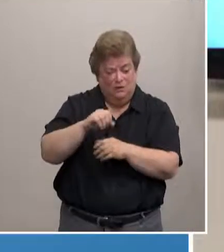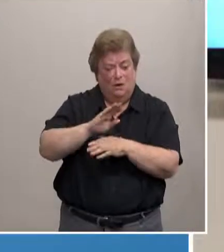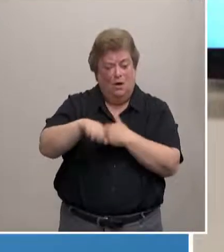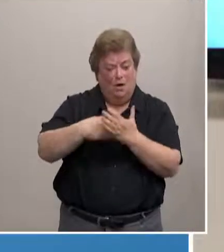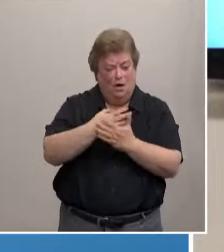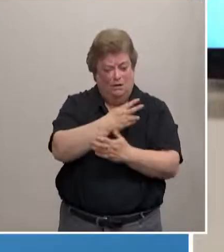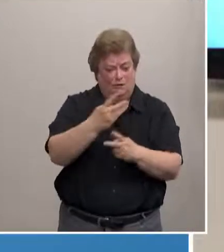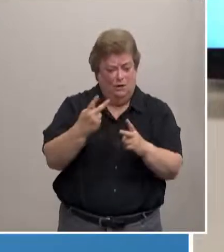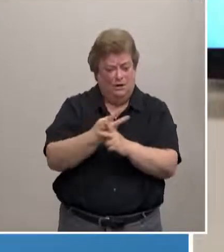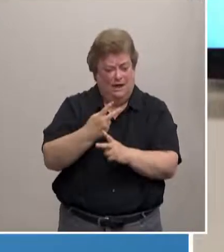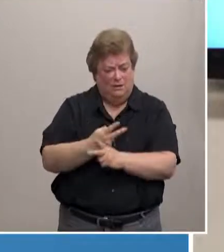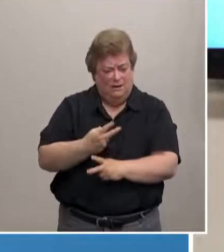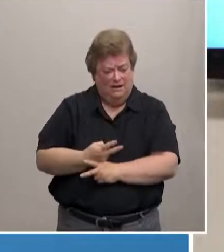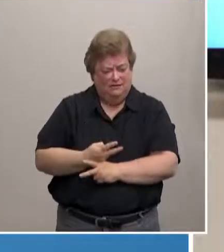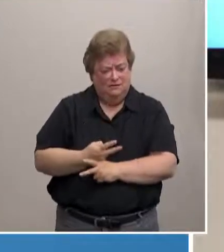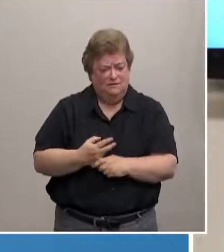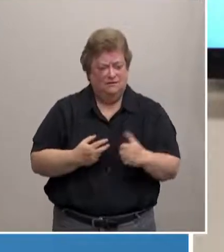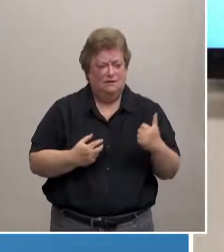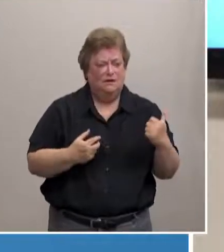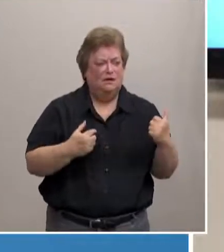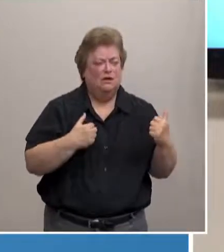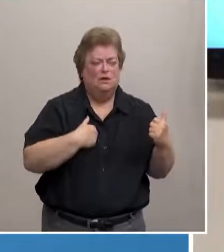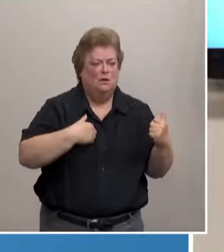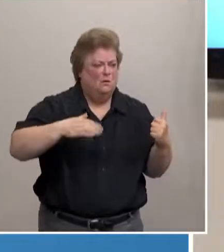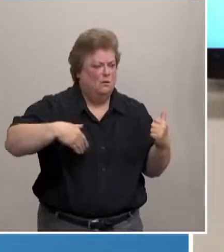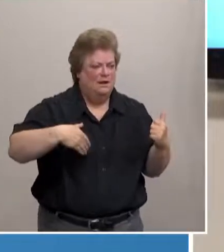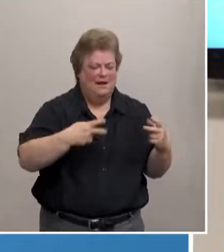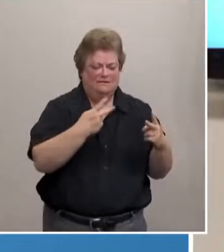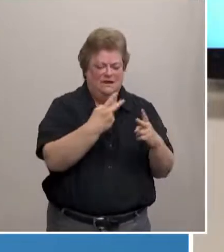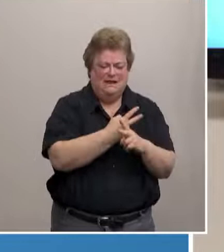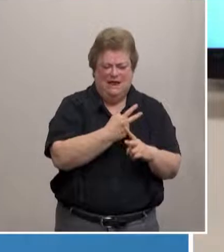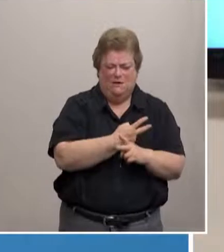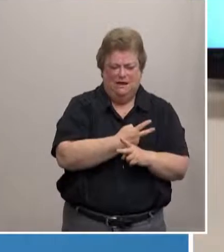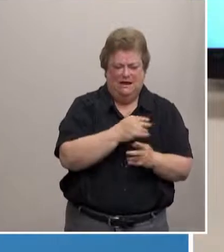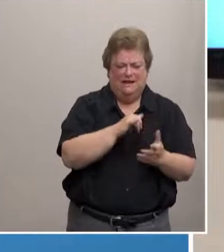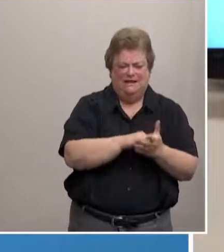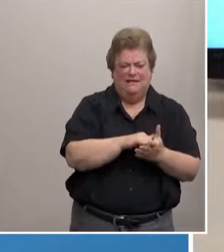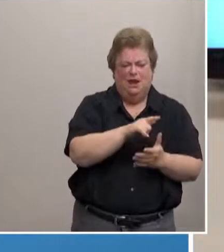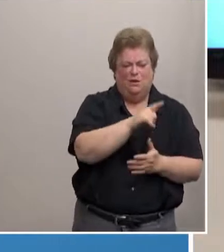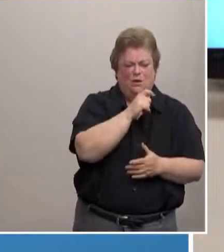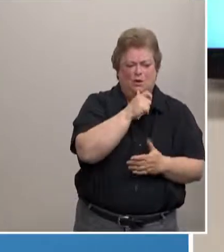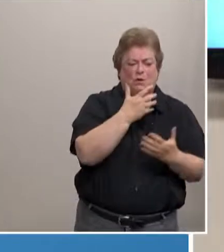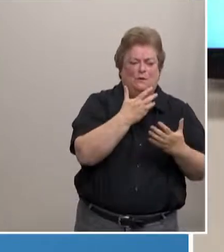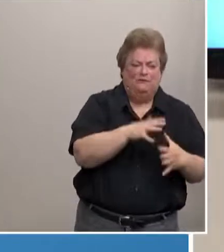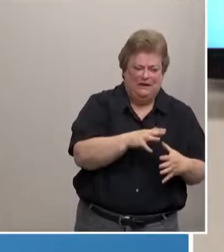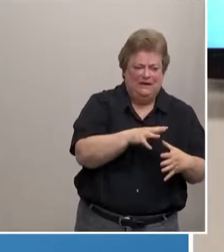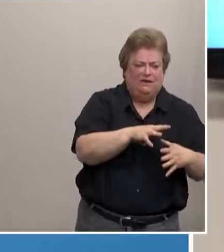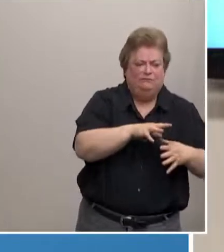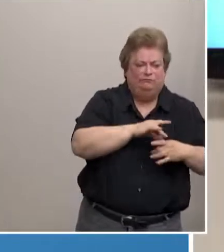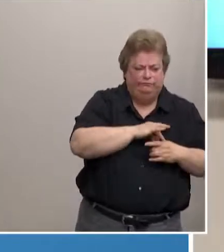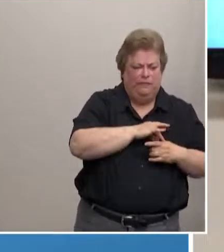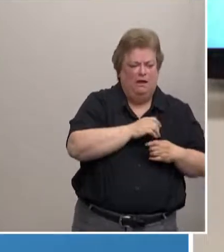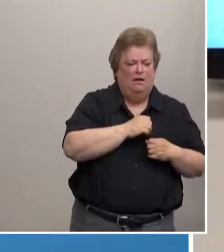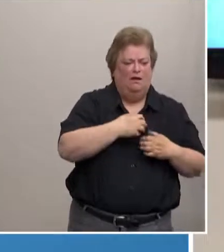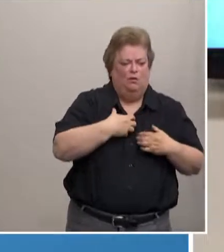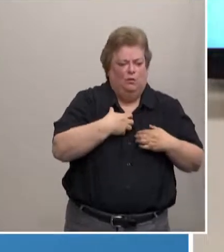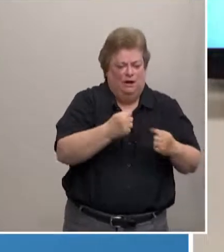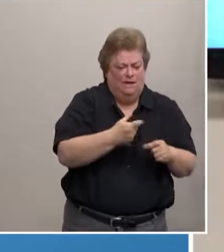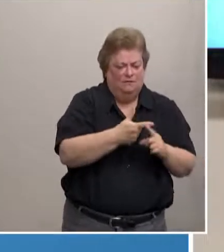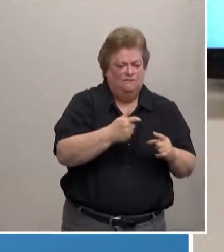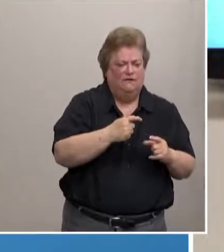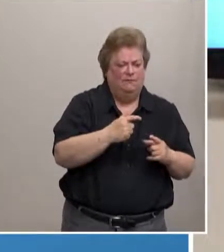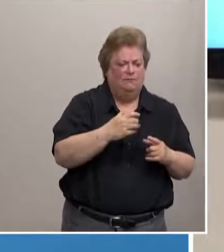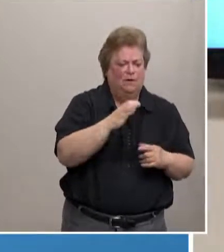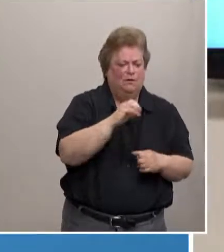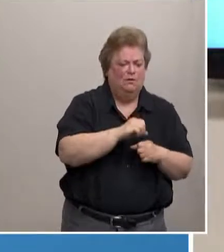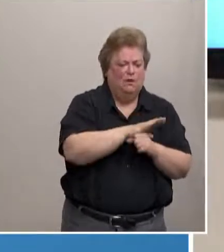at all? Mark, we haven't calculated those in, and we'd have to go back. There's still question about how long